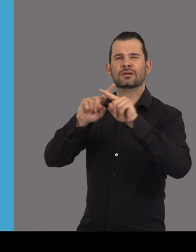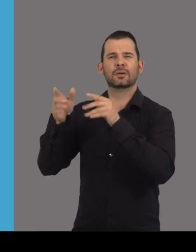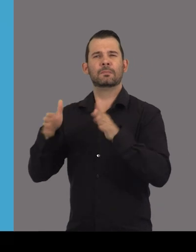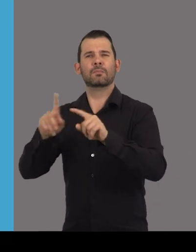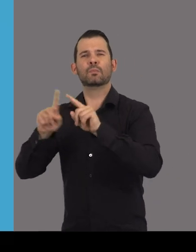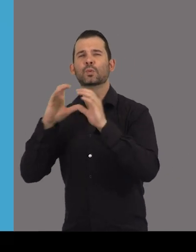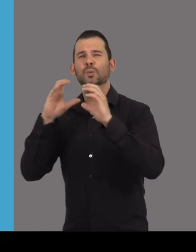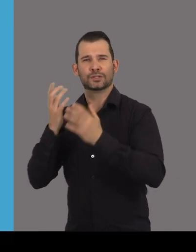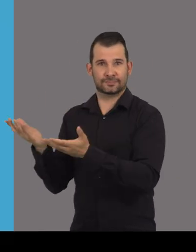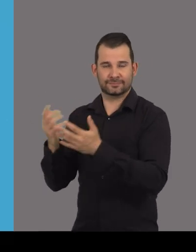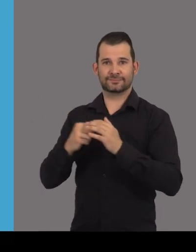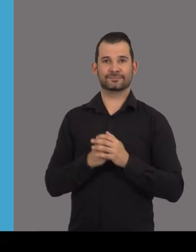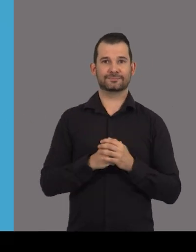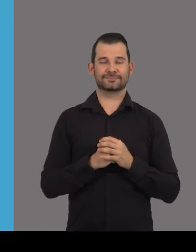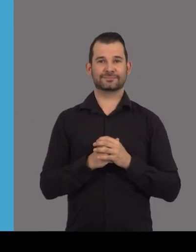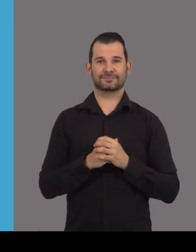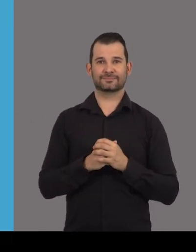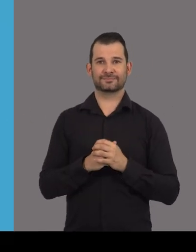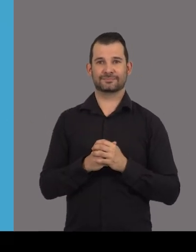read the remaining methods.